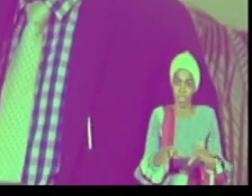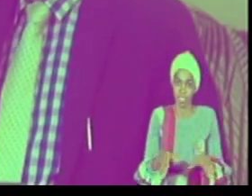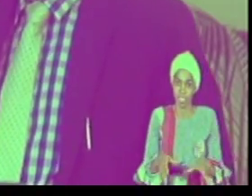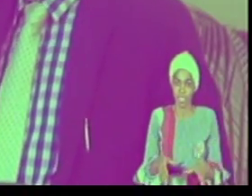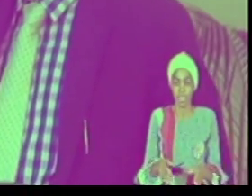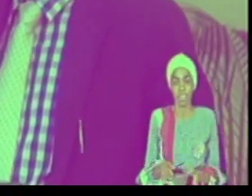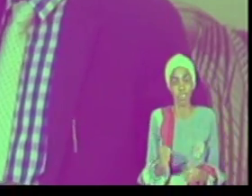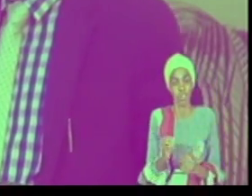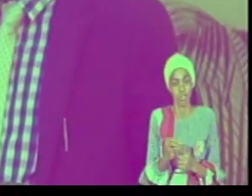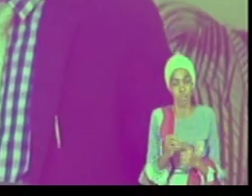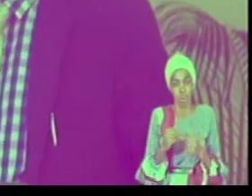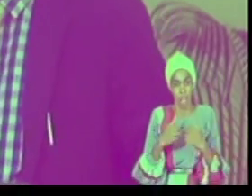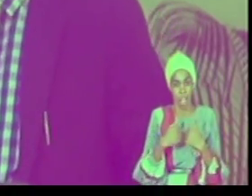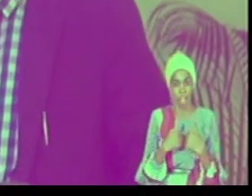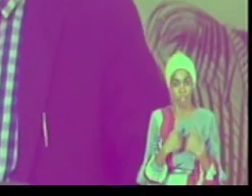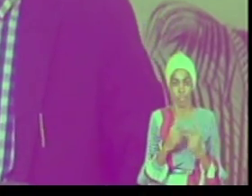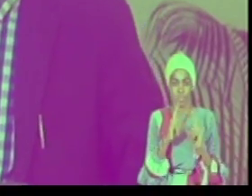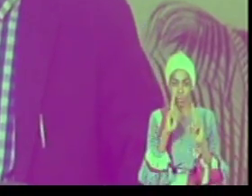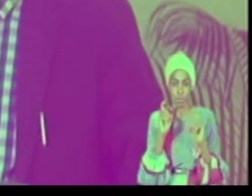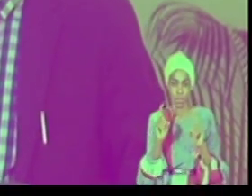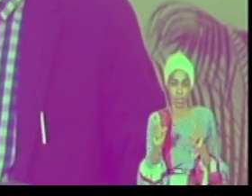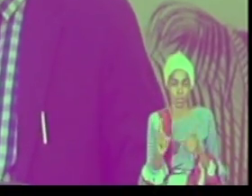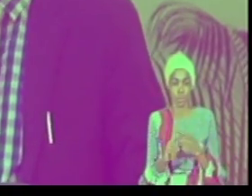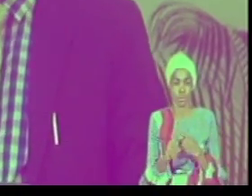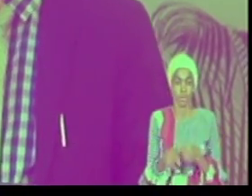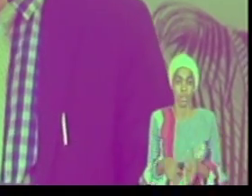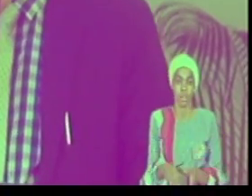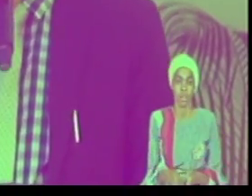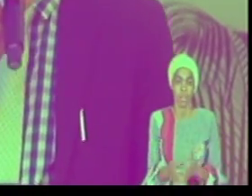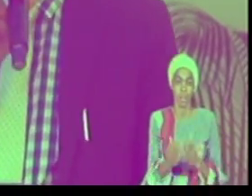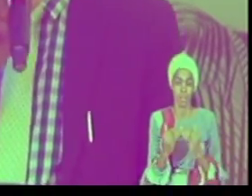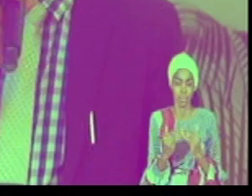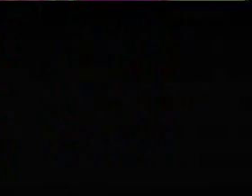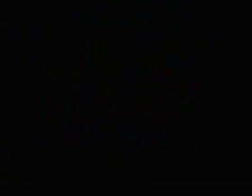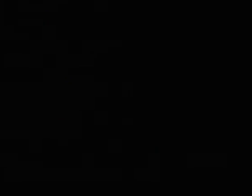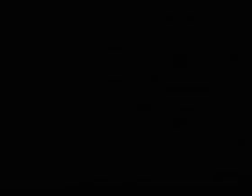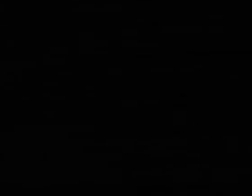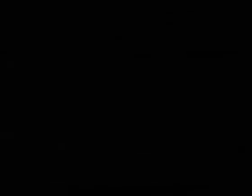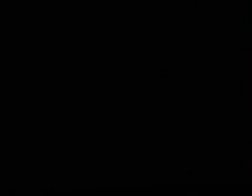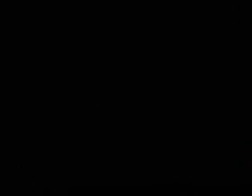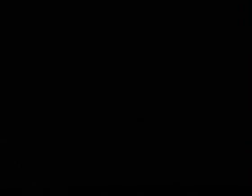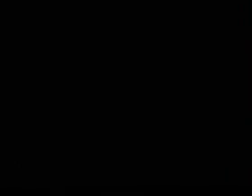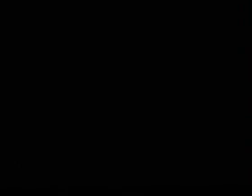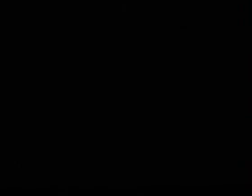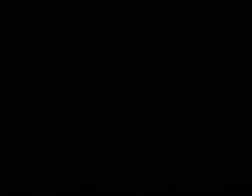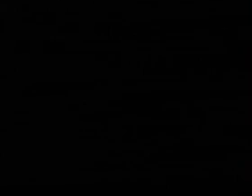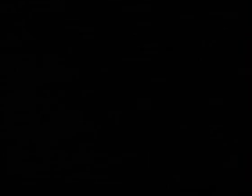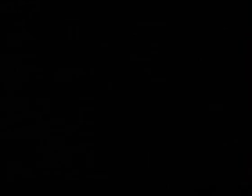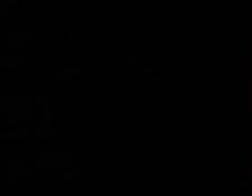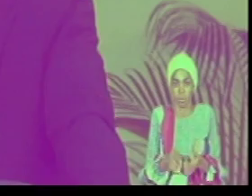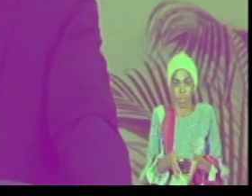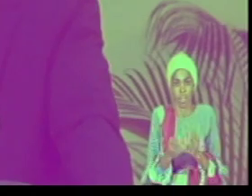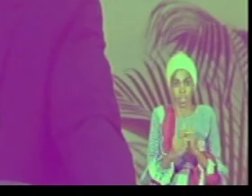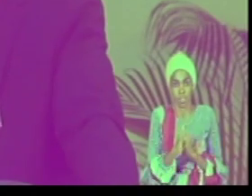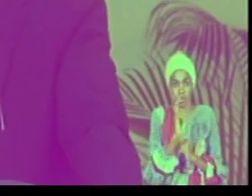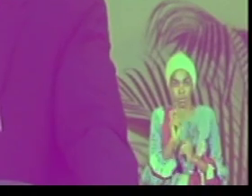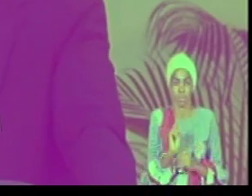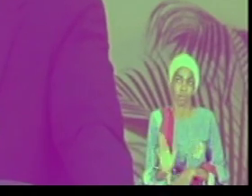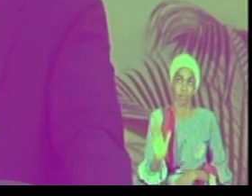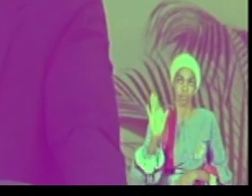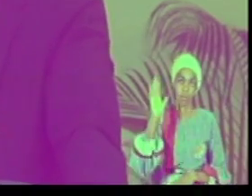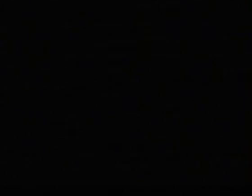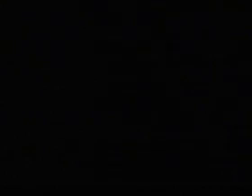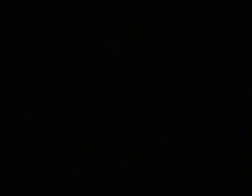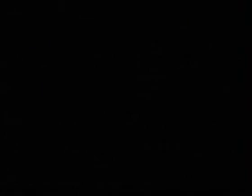to the front of the place where you are seated so that the technical crew might to ask